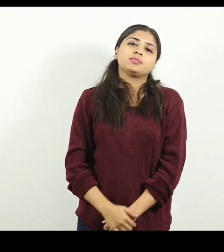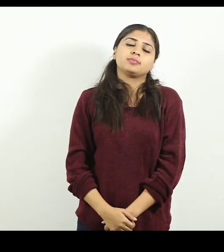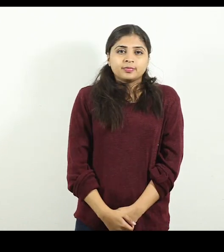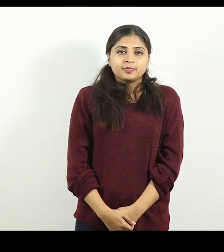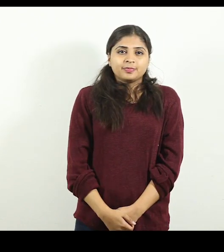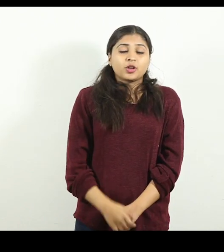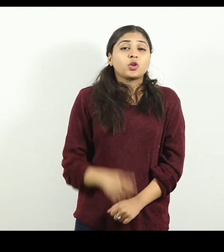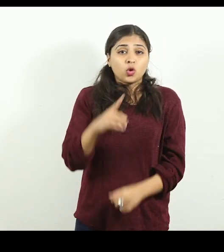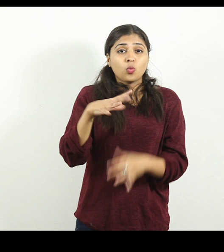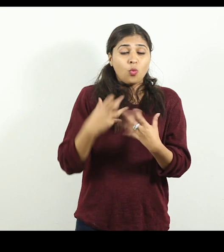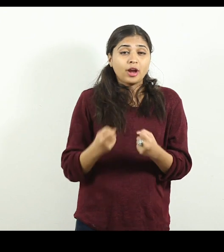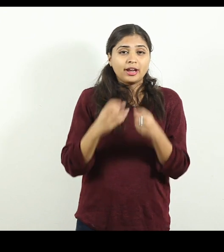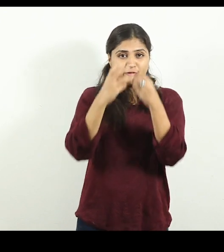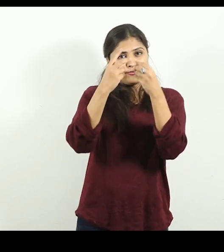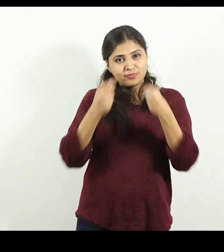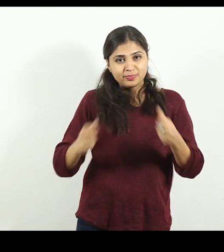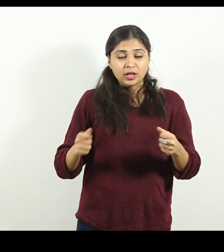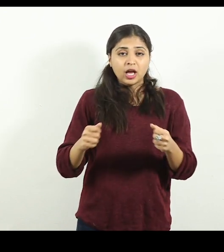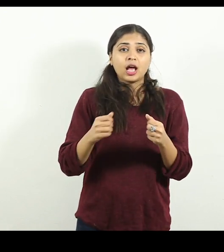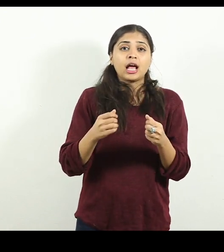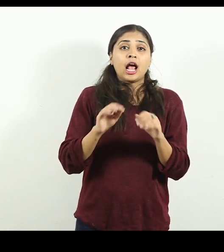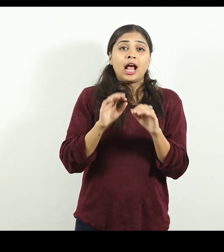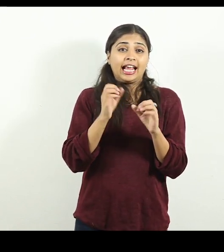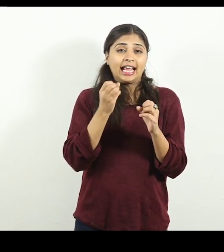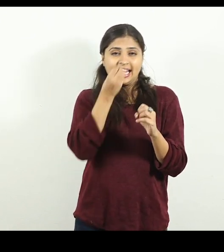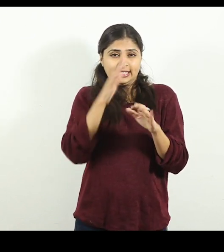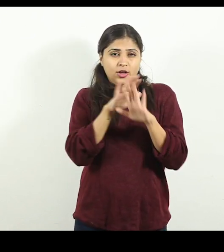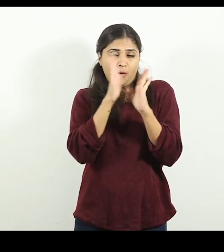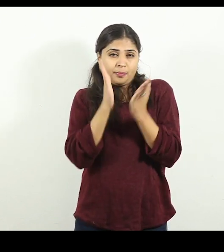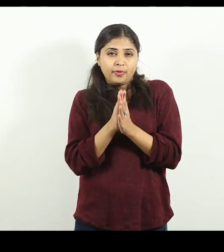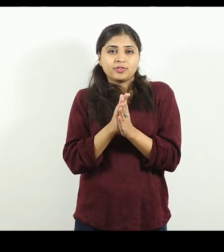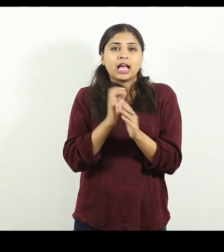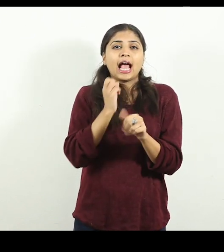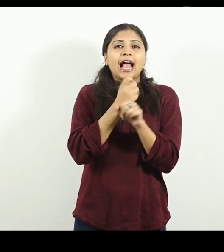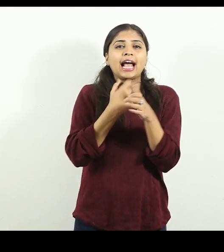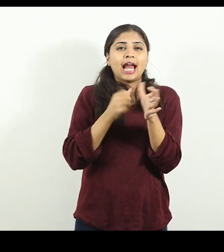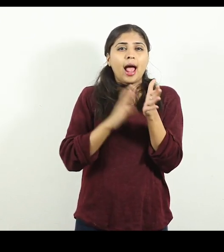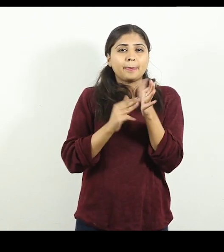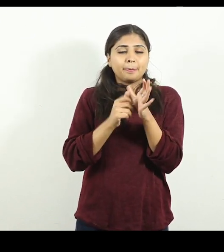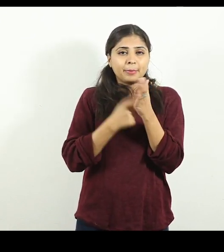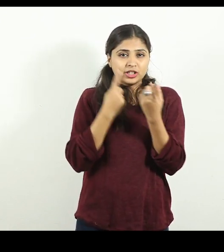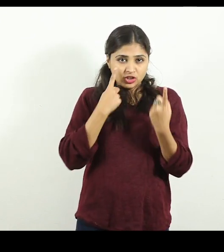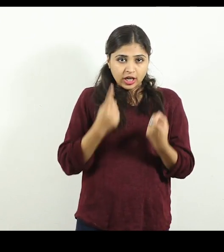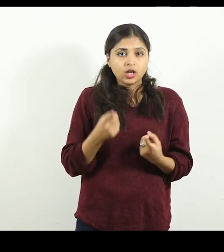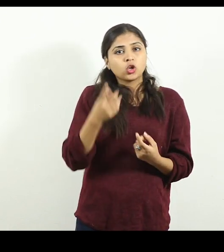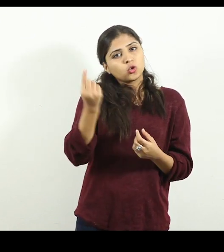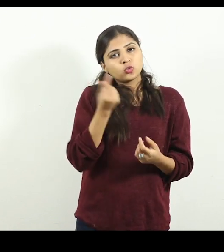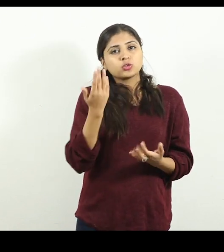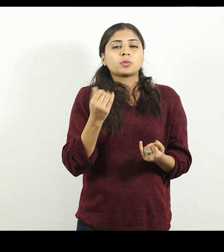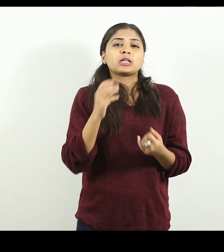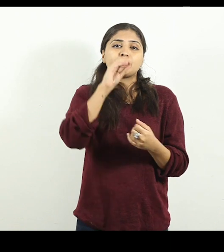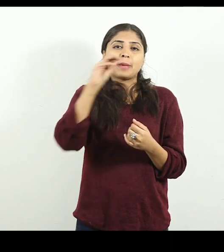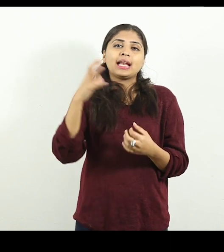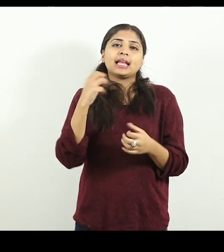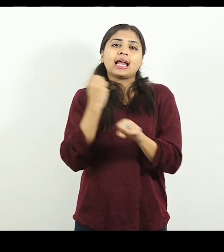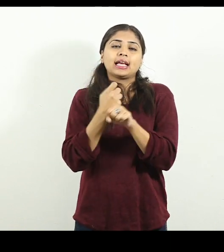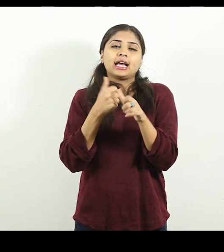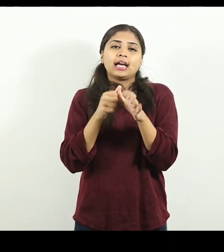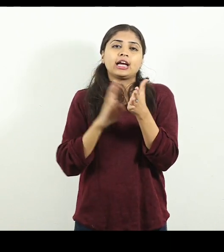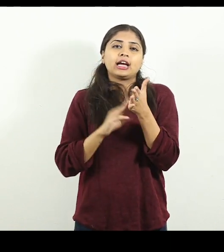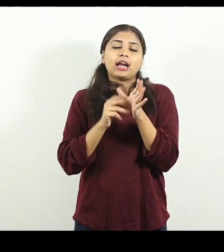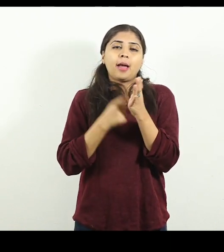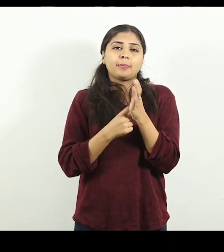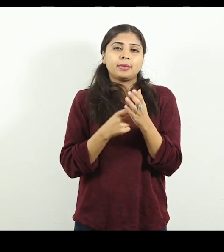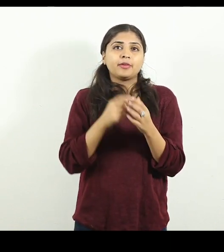To complete a more comprehensive spelling and grammar check, you can use the Spelling and Grammar feature. Click on the Review tab,